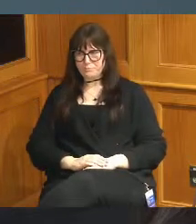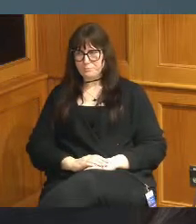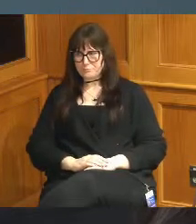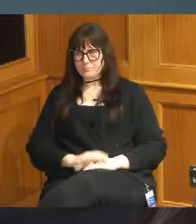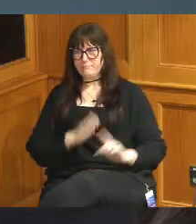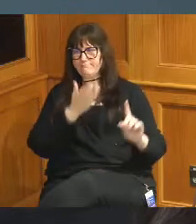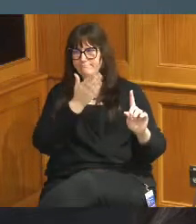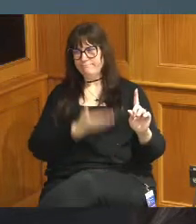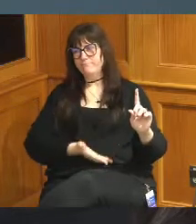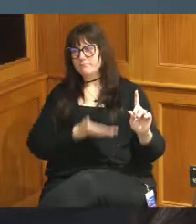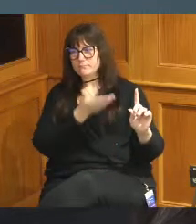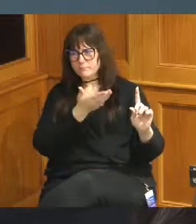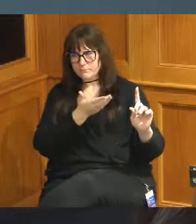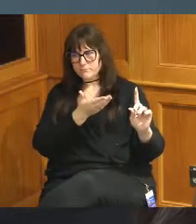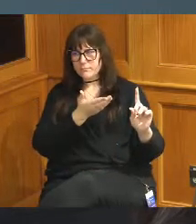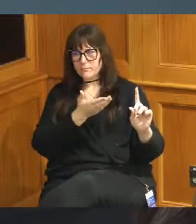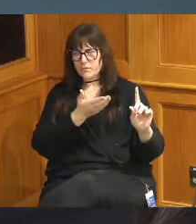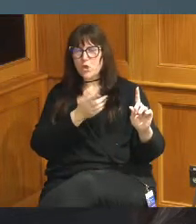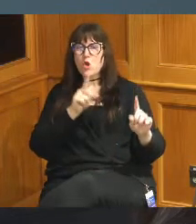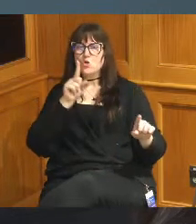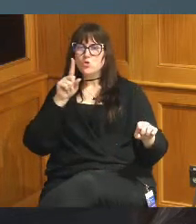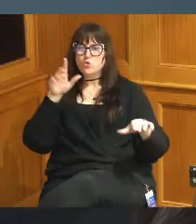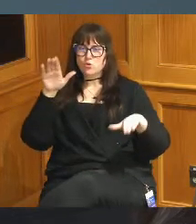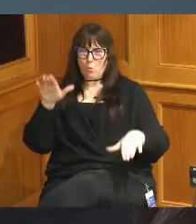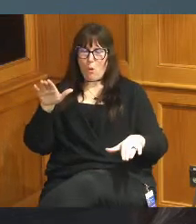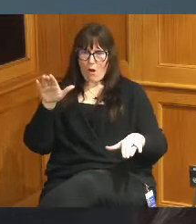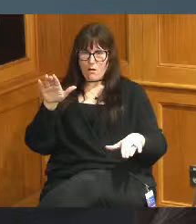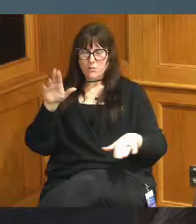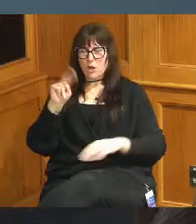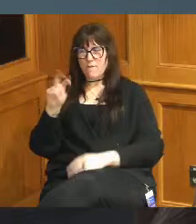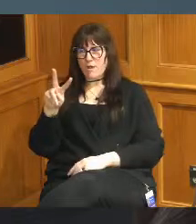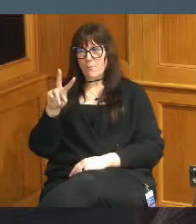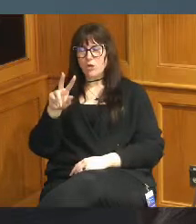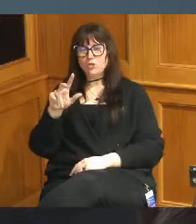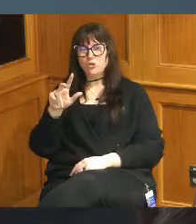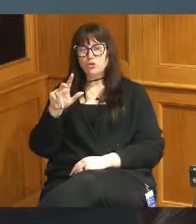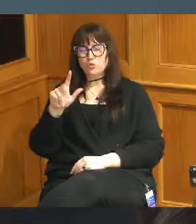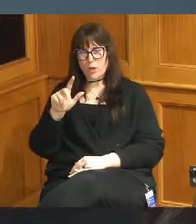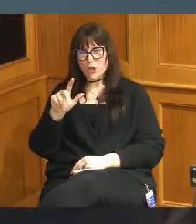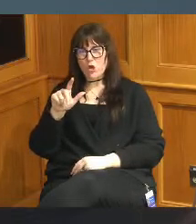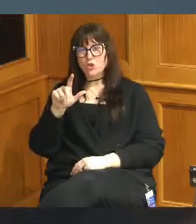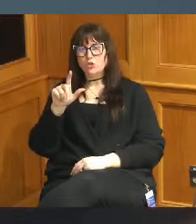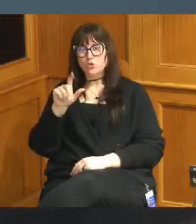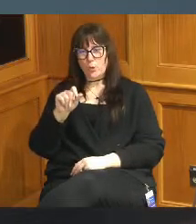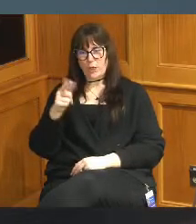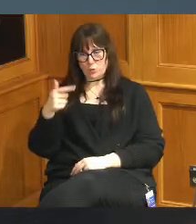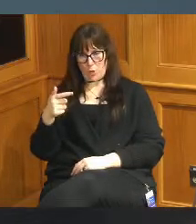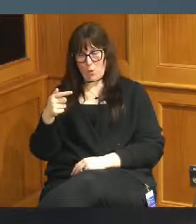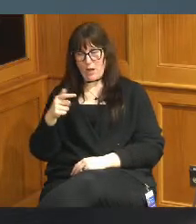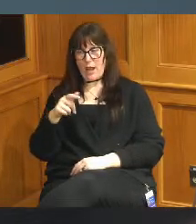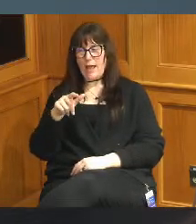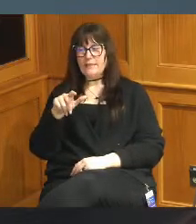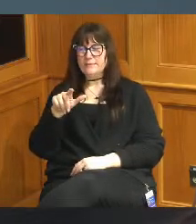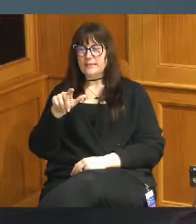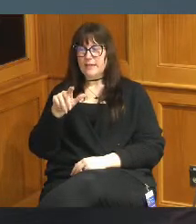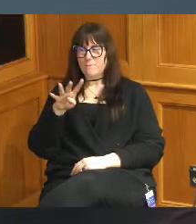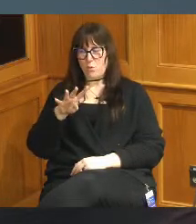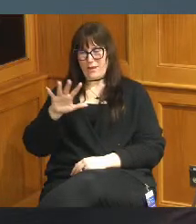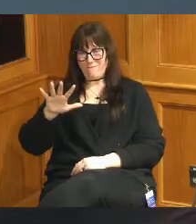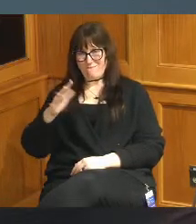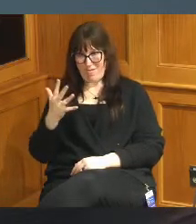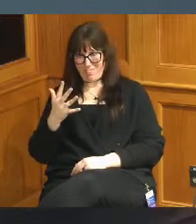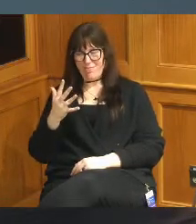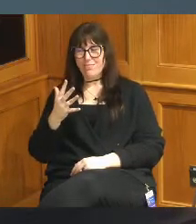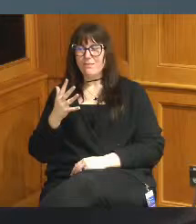Whereas Kenneth L. Parker was sworn in November the 23rd, 2021, as the 45th United States Attorney for the